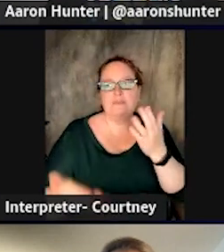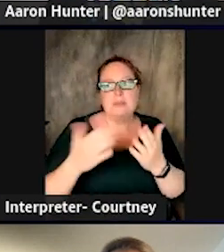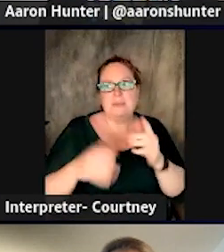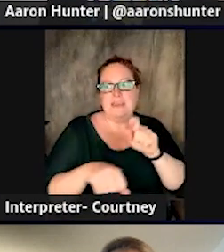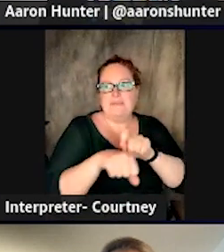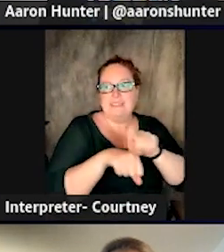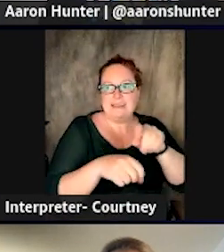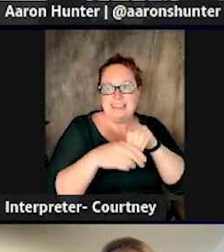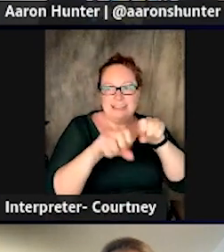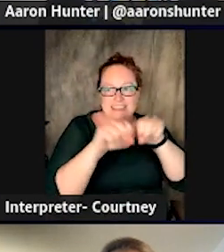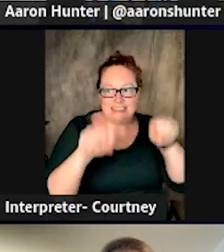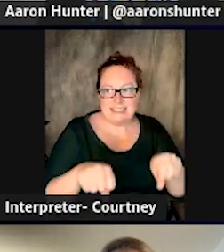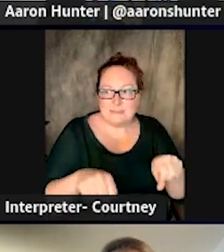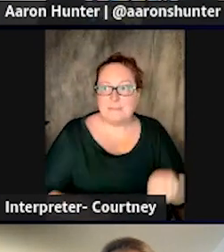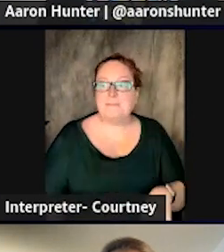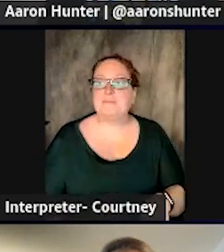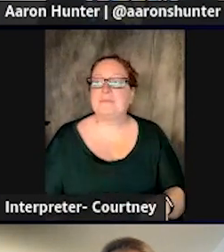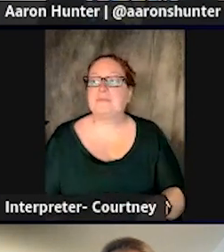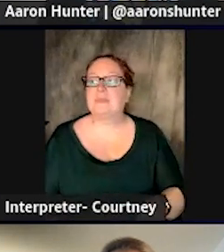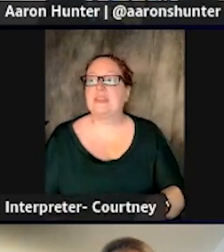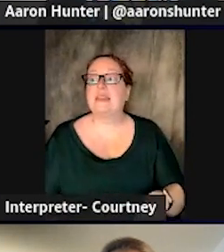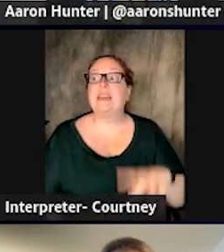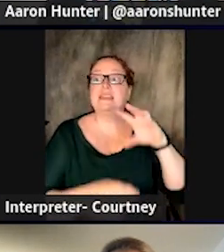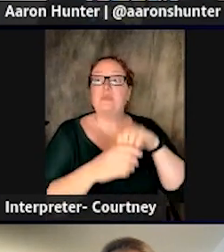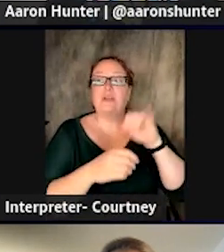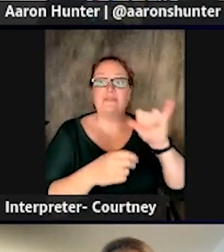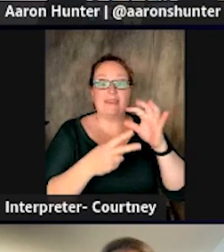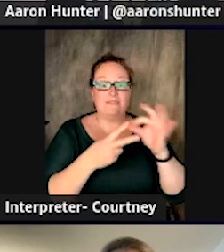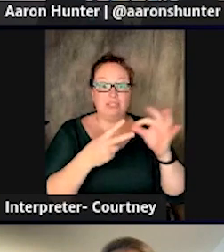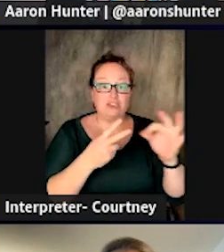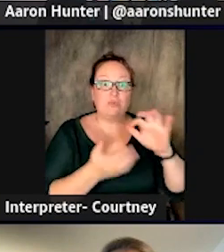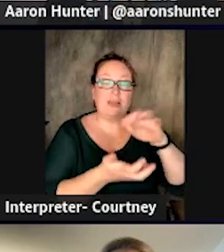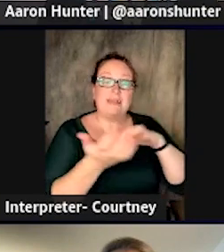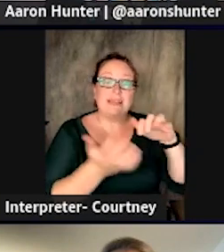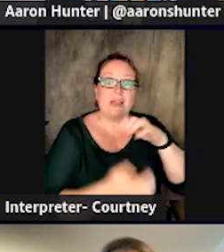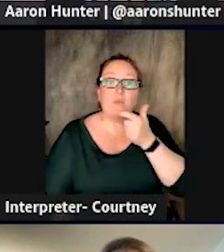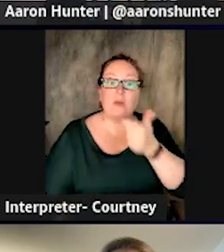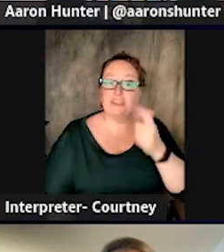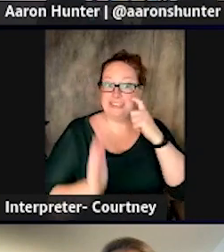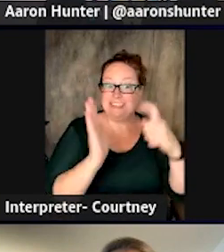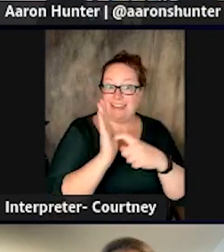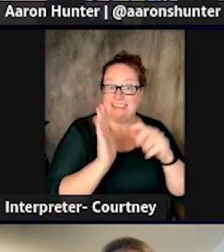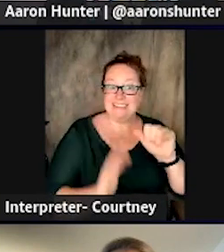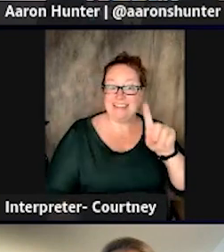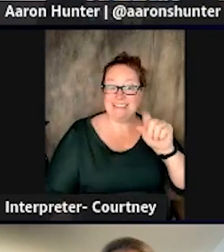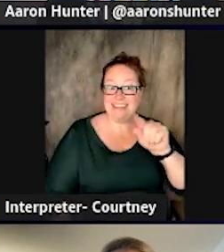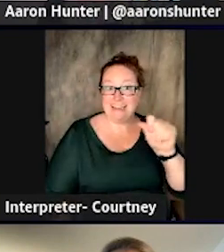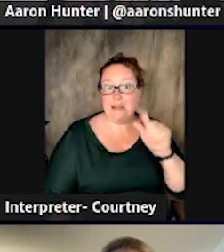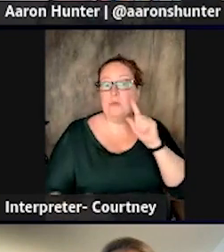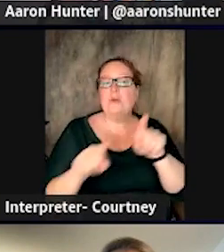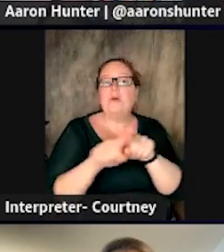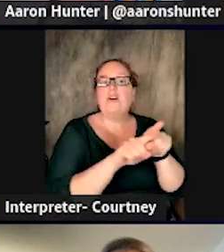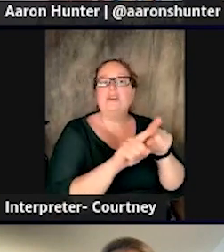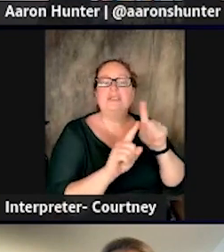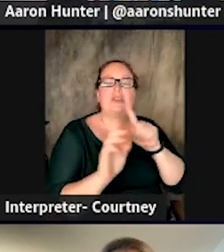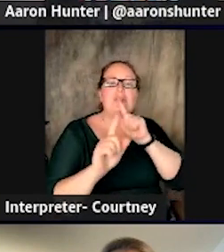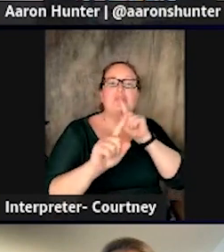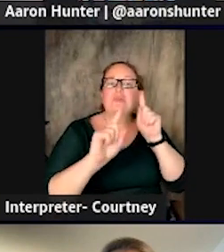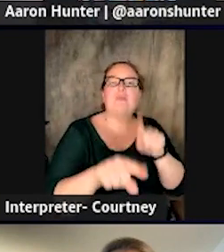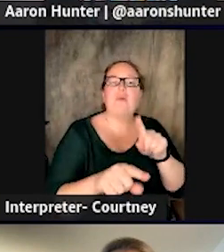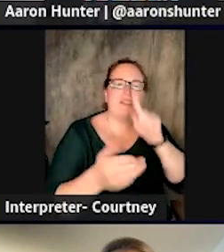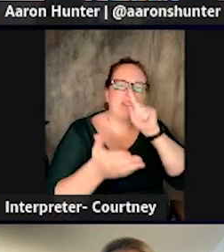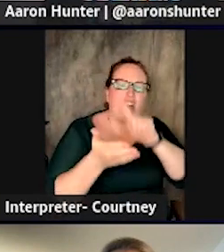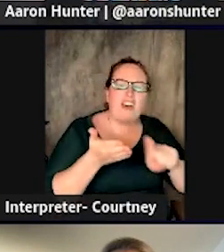in the system. And as part of the feature, when CloudWatch Logs detects the sensitive data, It'll also report the audit findings in Amazon